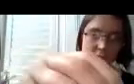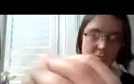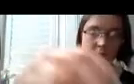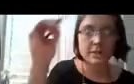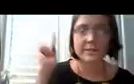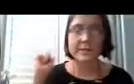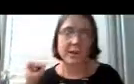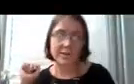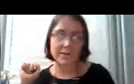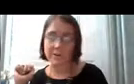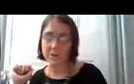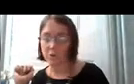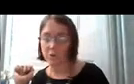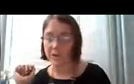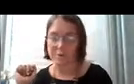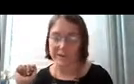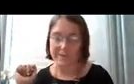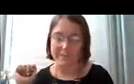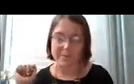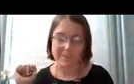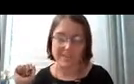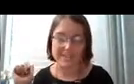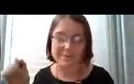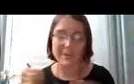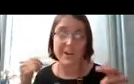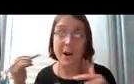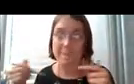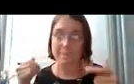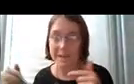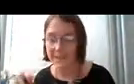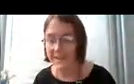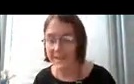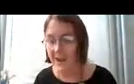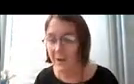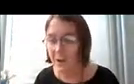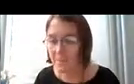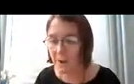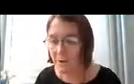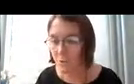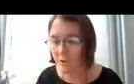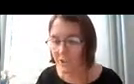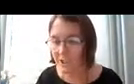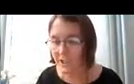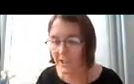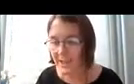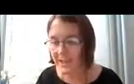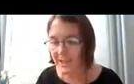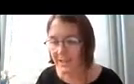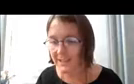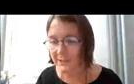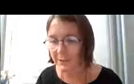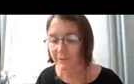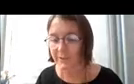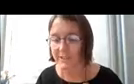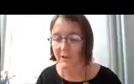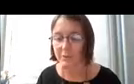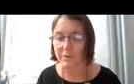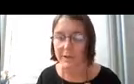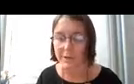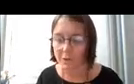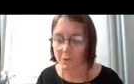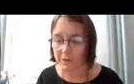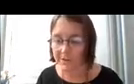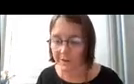Great, that's a really good start to what labour market information is, and we're going to unpack that now by watching a little